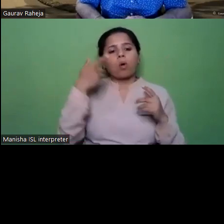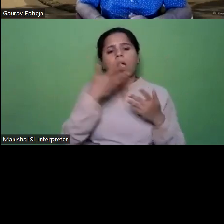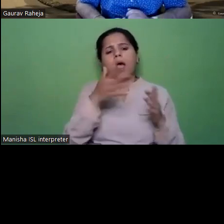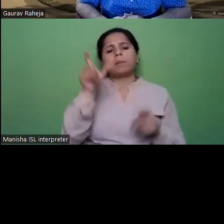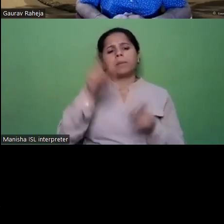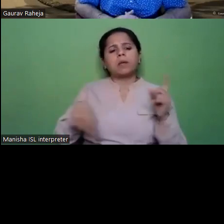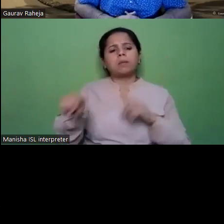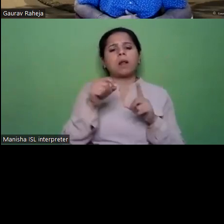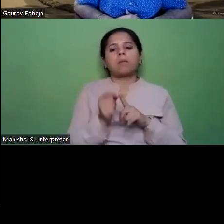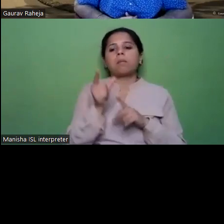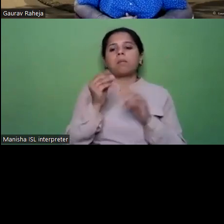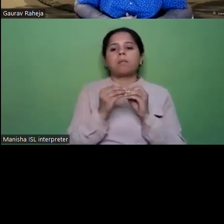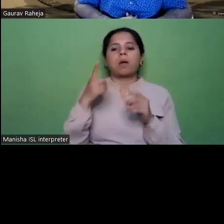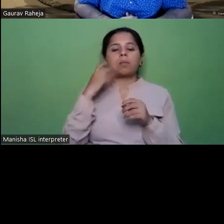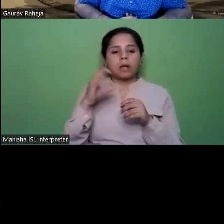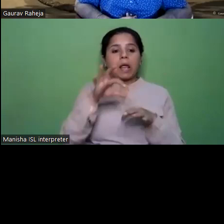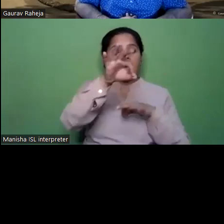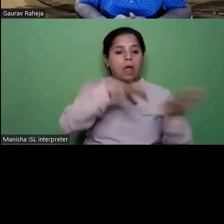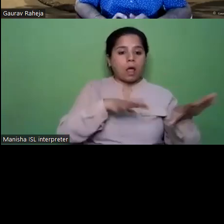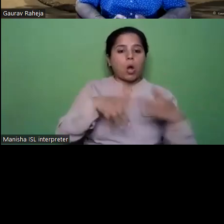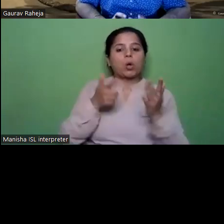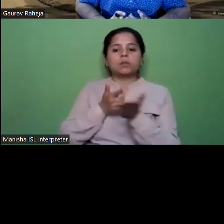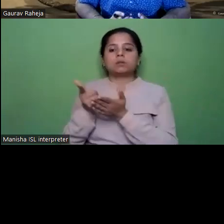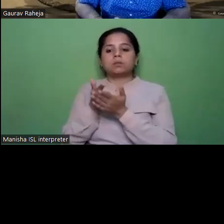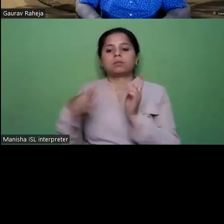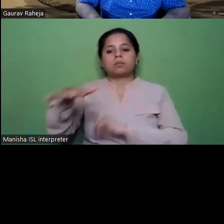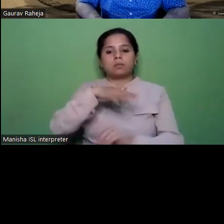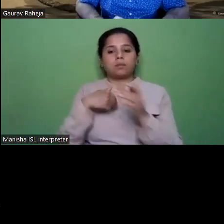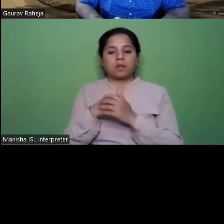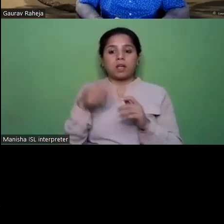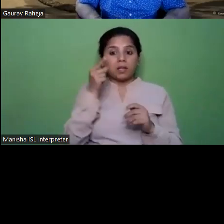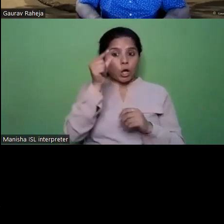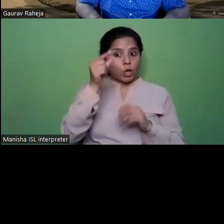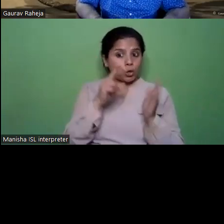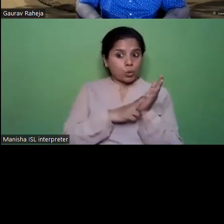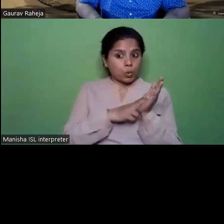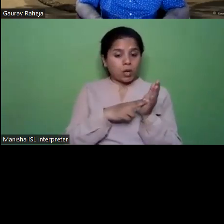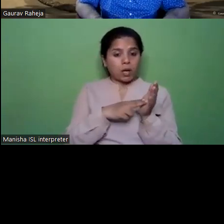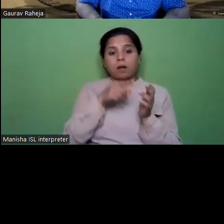public, both in urban and rural areas. So if you see this UN Act,